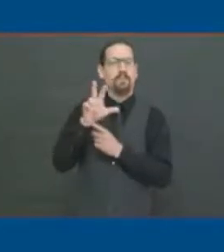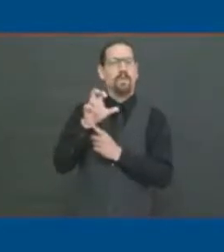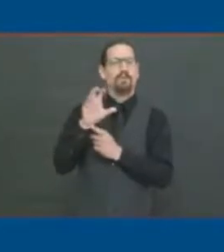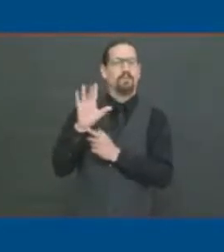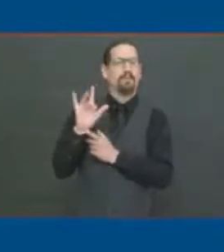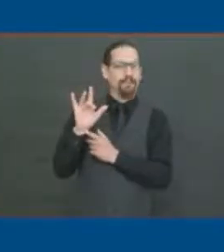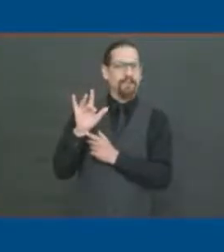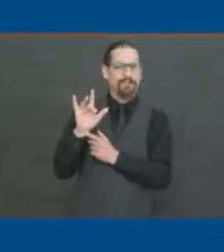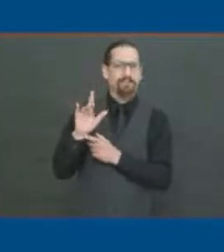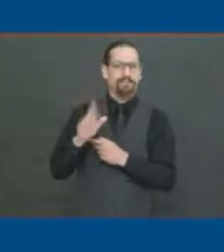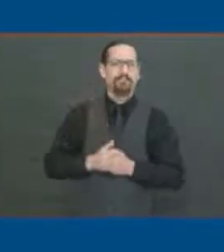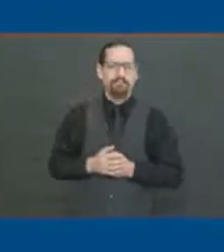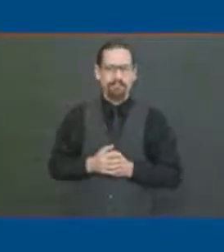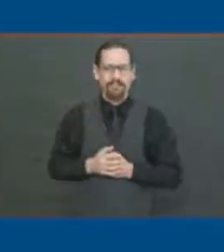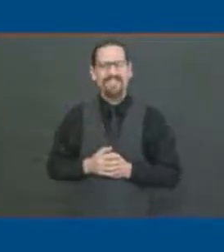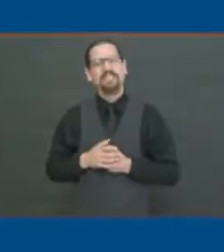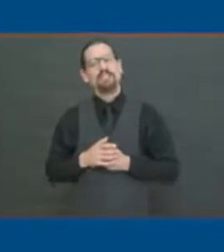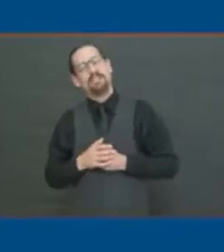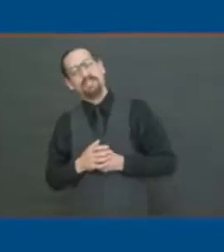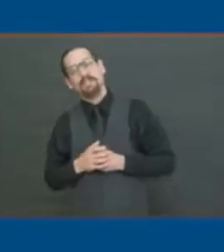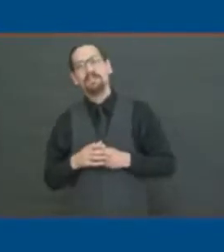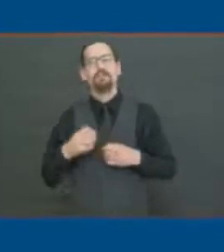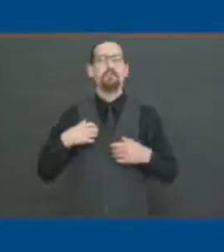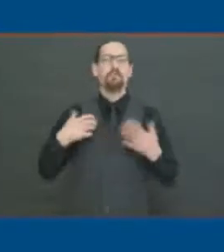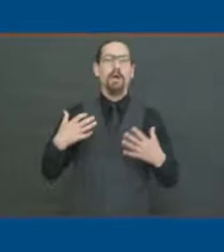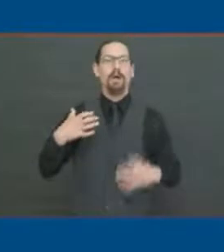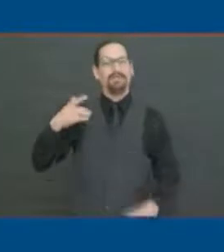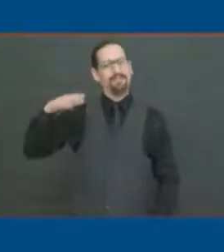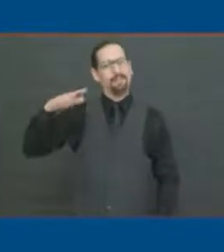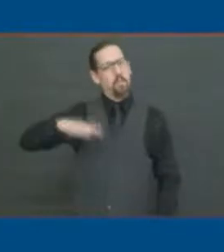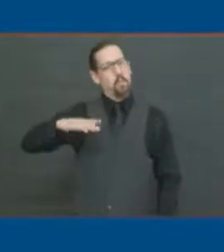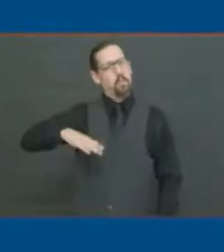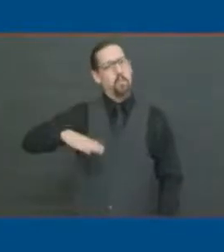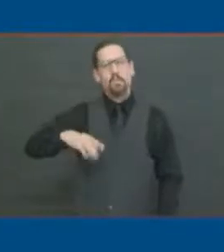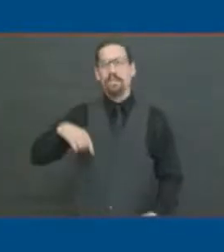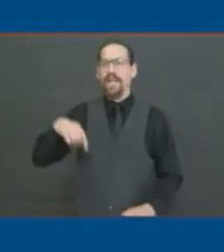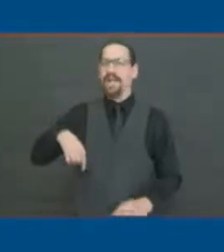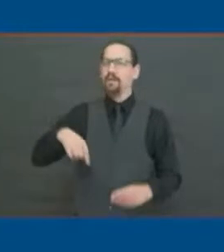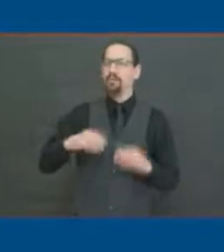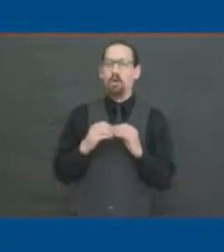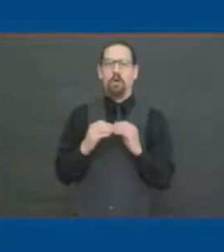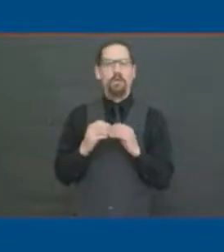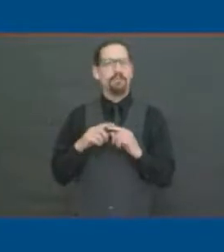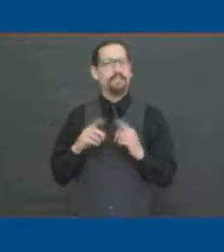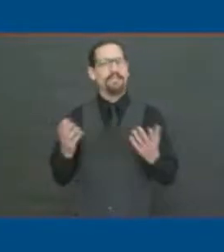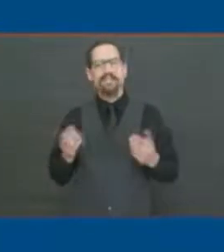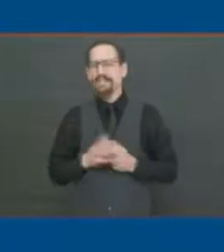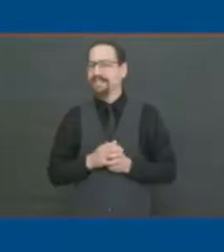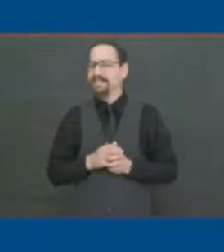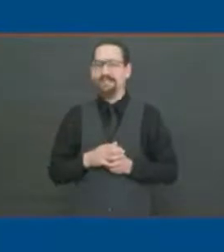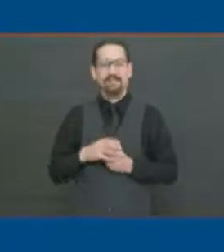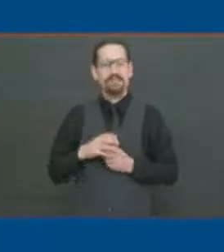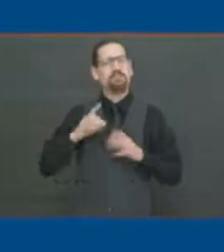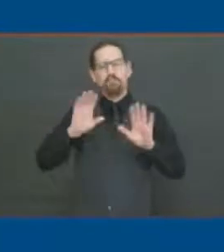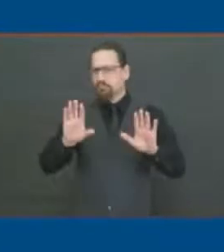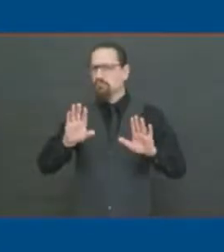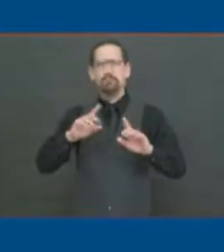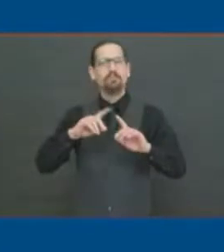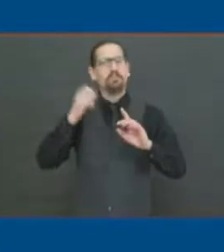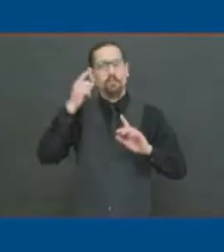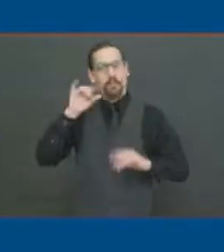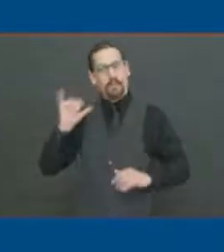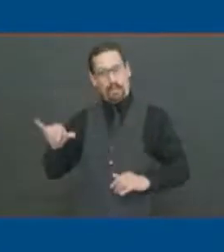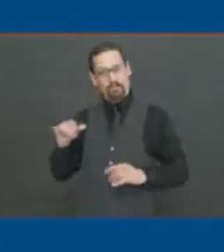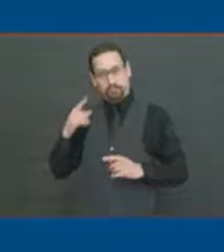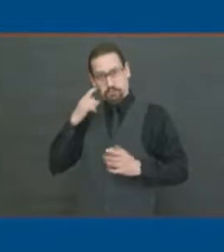You know, we wish it were lower. As I keep saying, we wish the number were going down. However, this, which is a